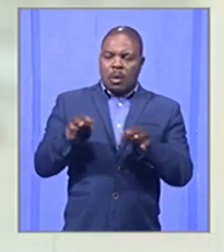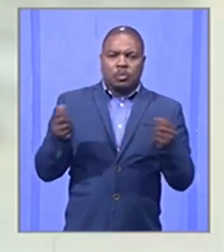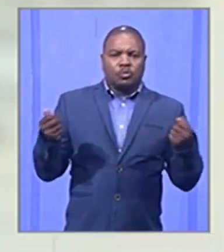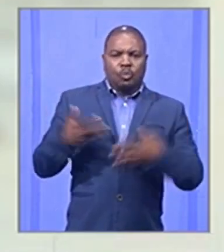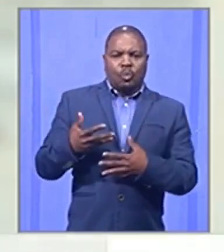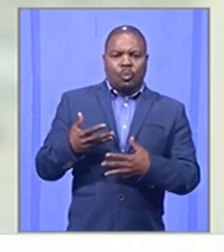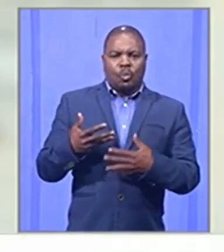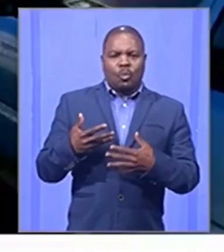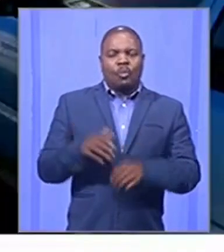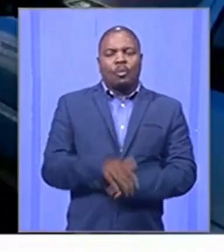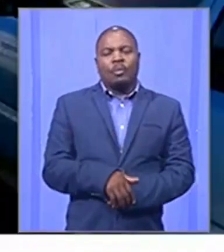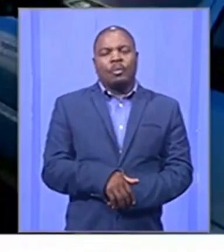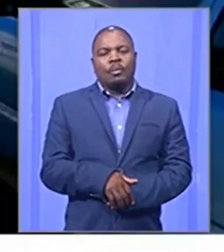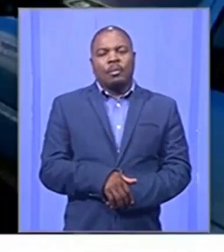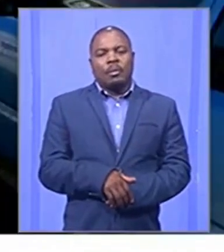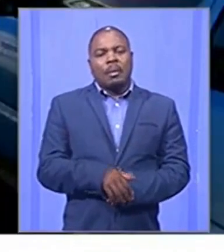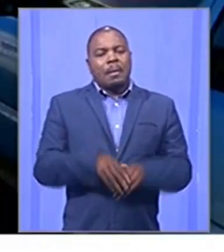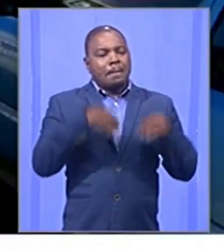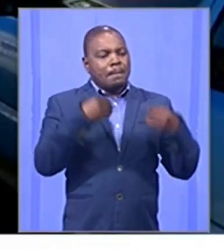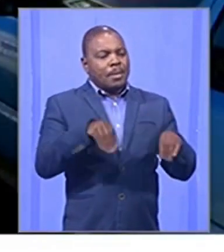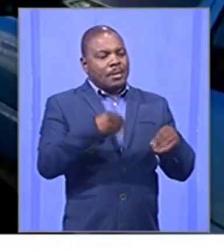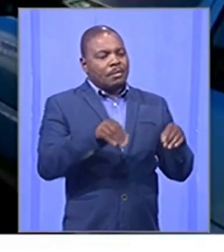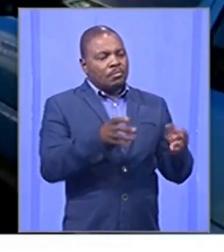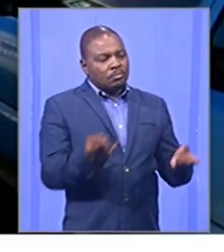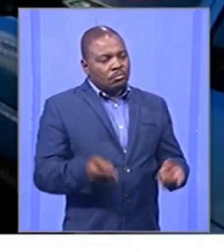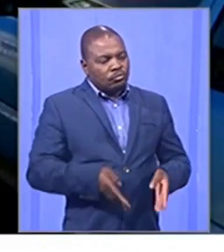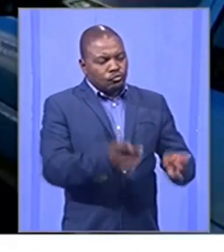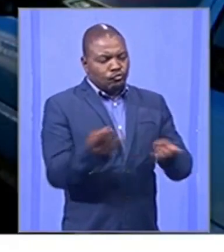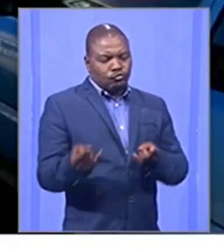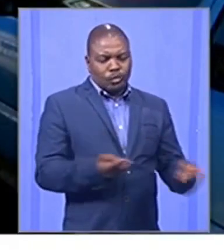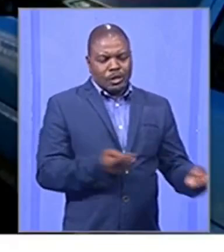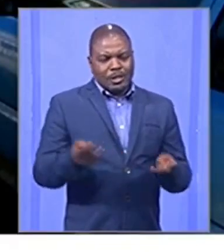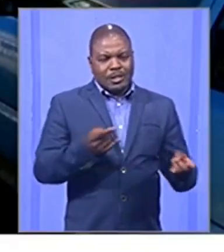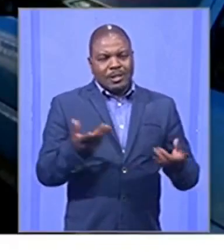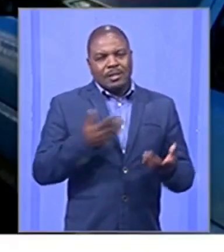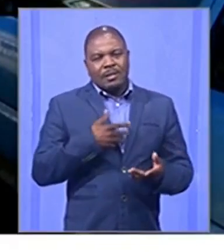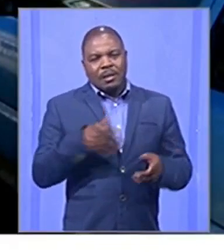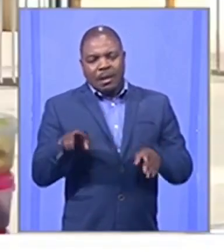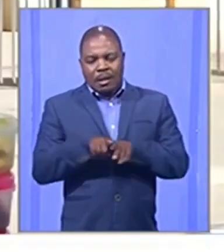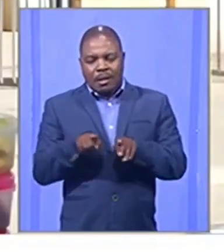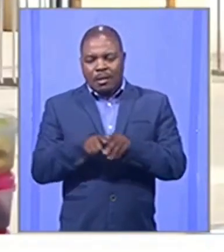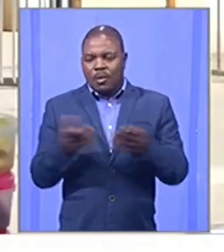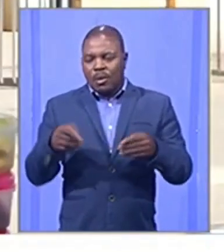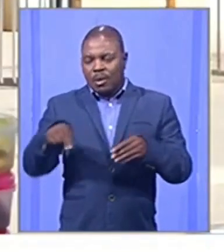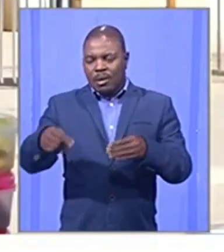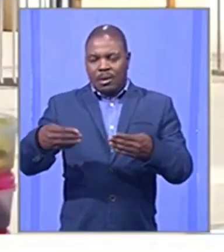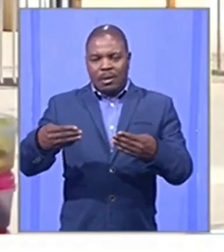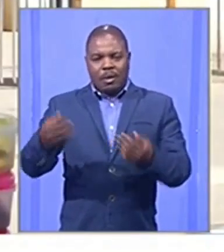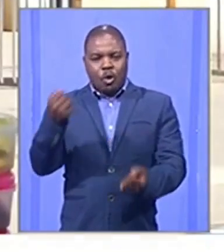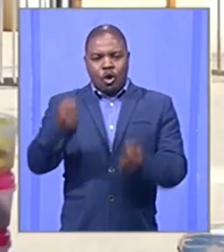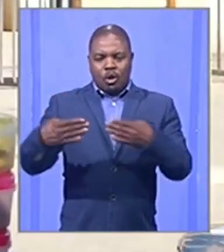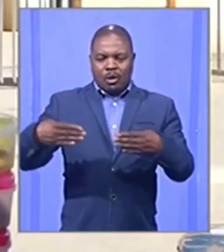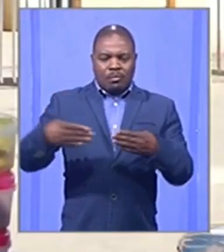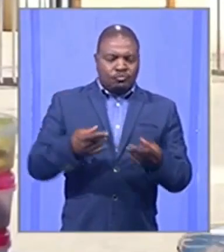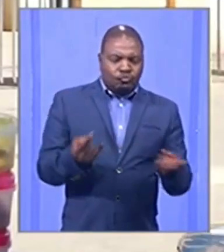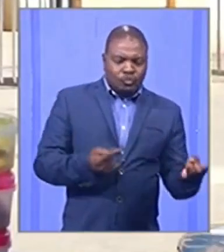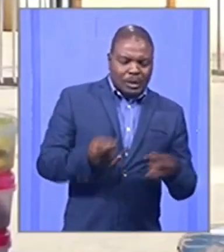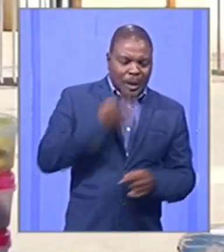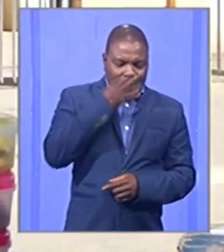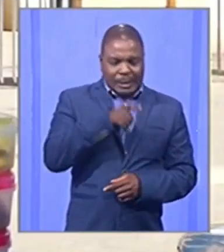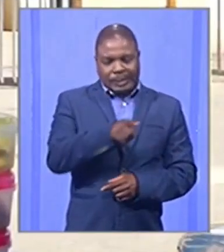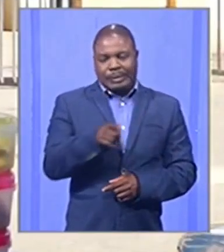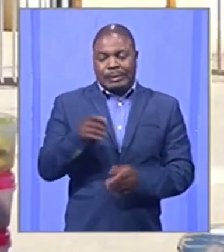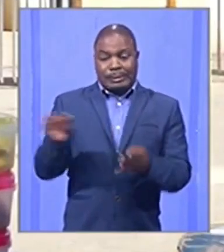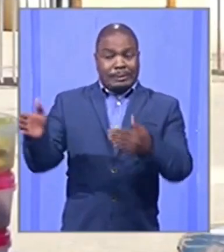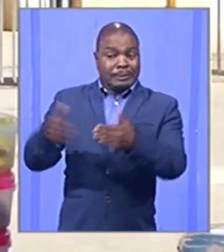ba baahi. Bahwebi ba mebileng ba iphedisang ka go rekisa dihekeng tsa lekgotla ba hlalosa ha mohato ona o tla ama